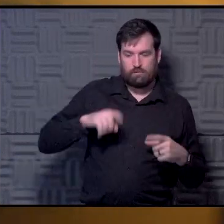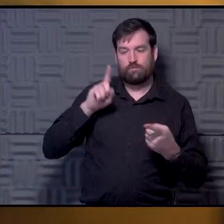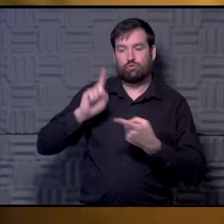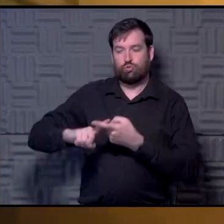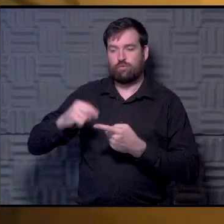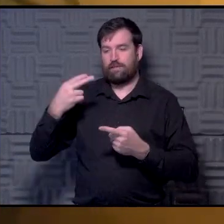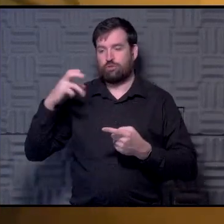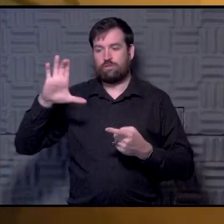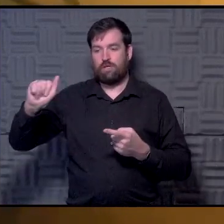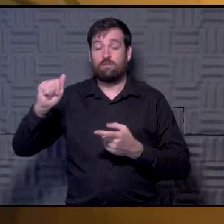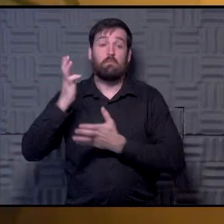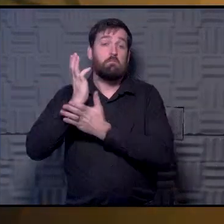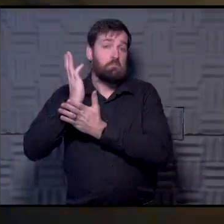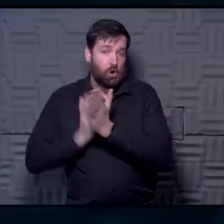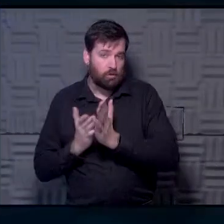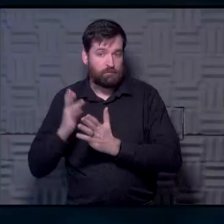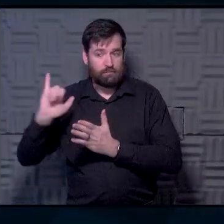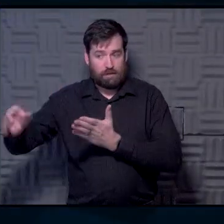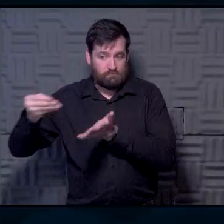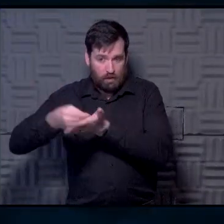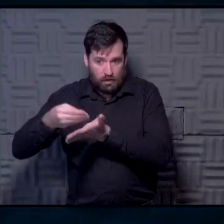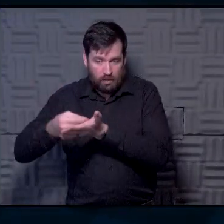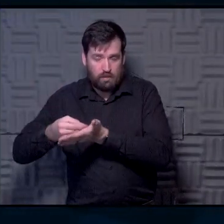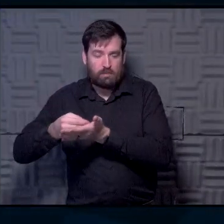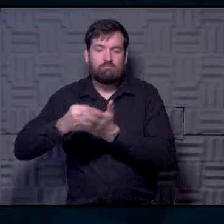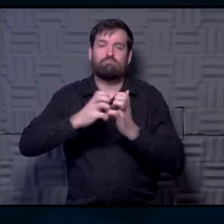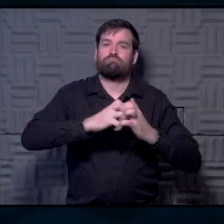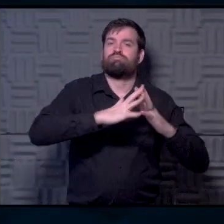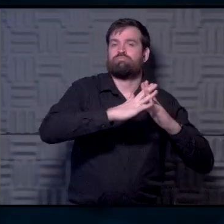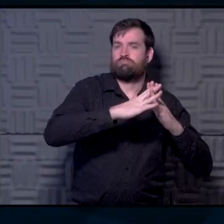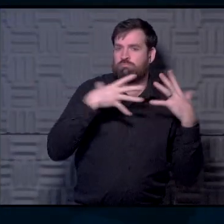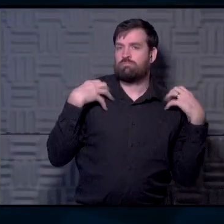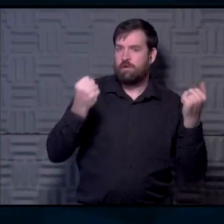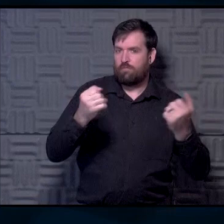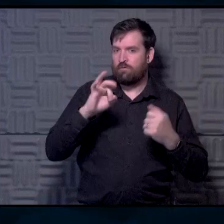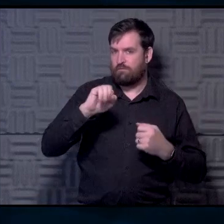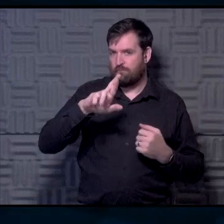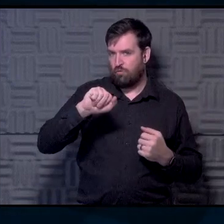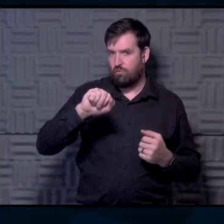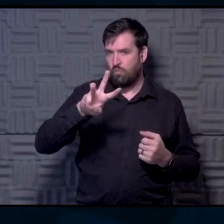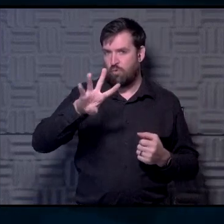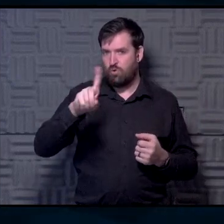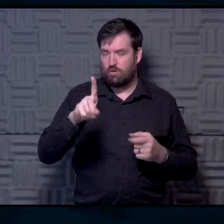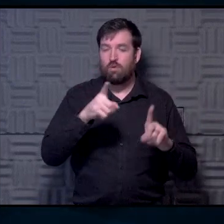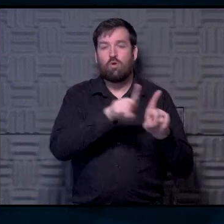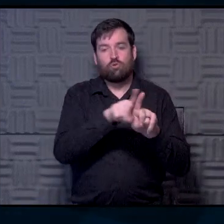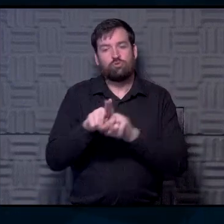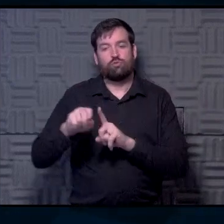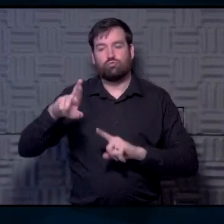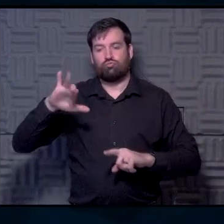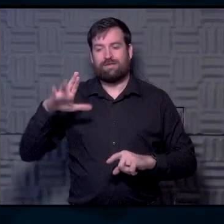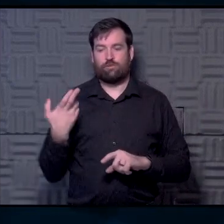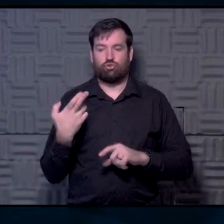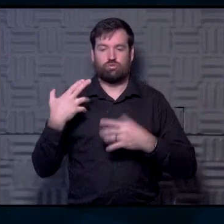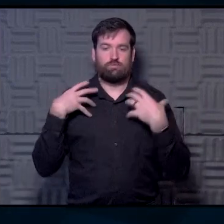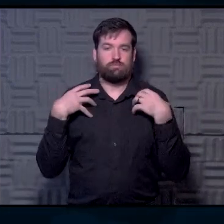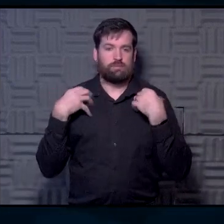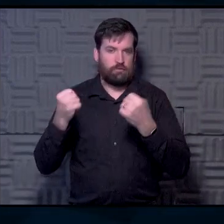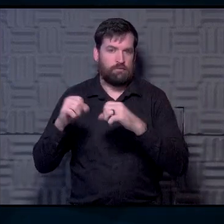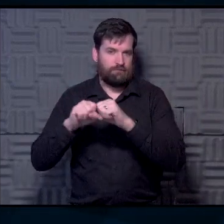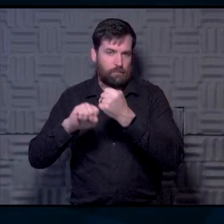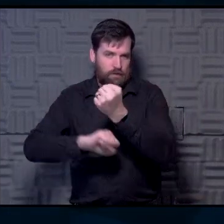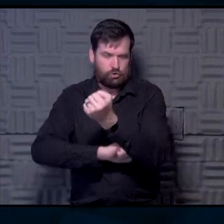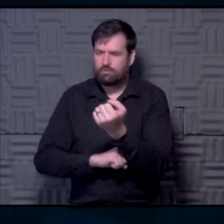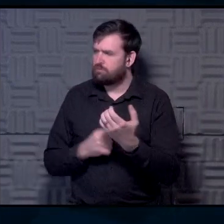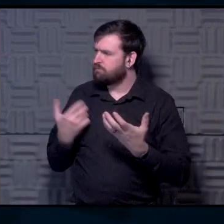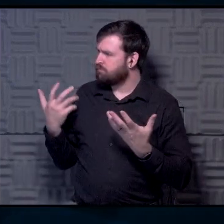of the proceeds of that sale created Health Forward Foundation and also the Reach Healthcare Foundation. And what